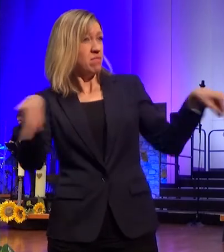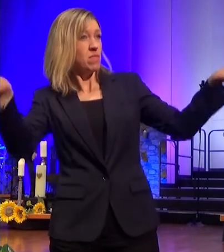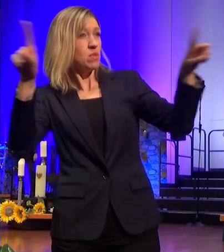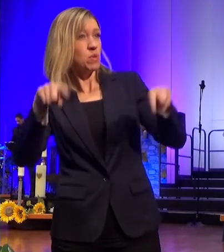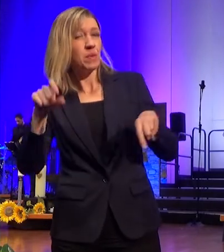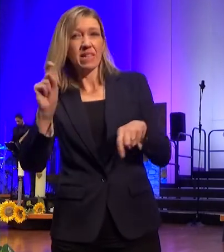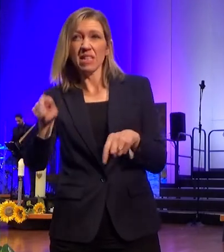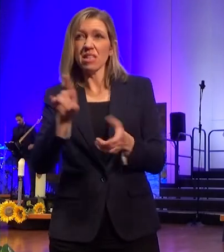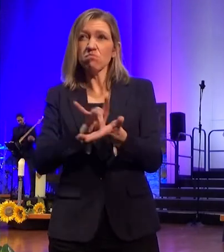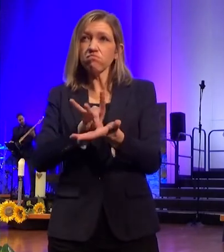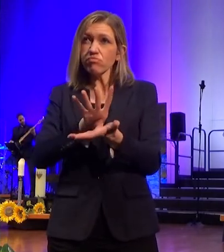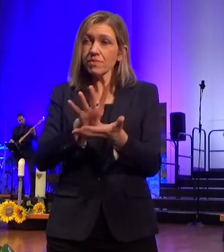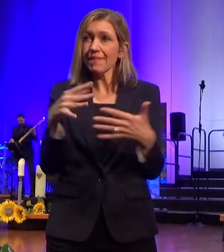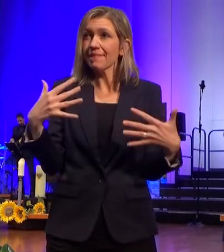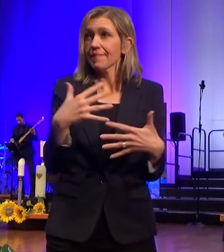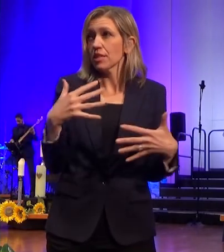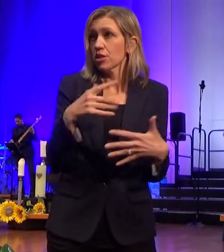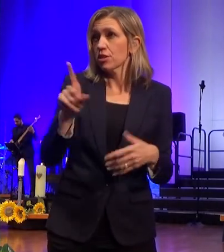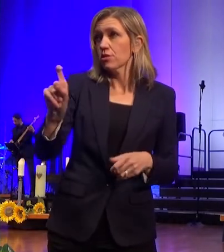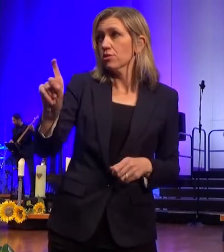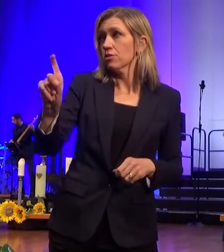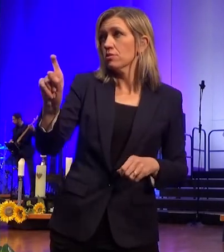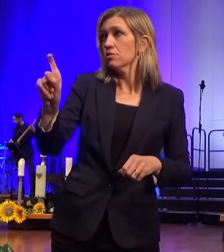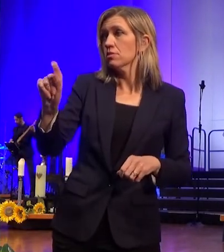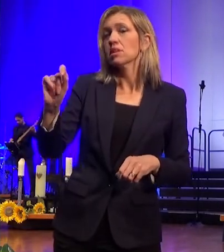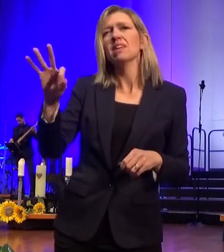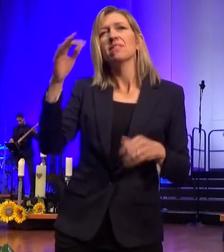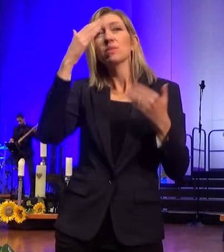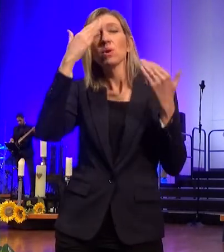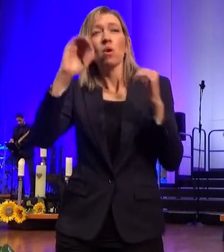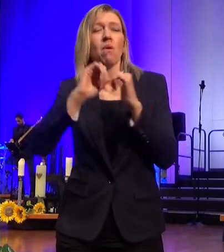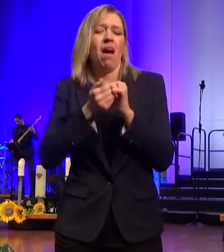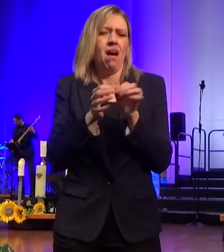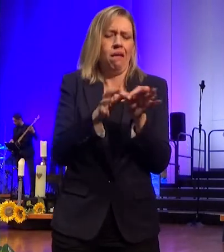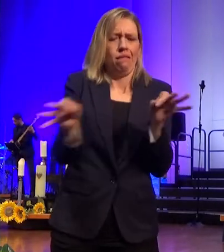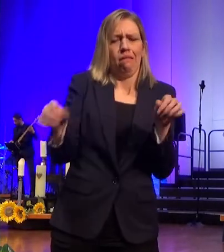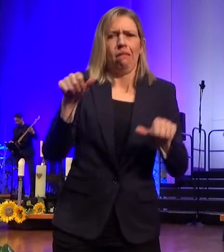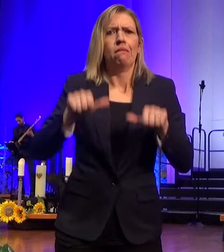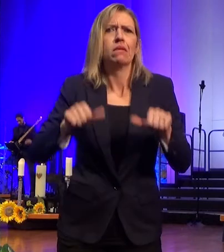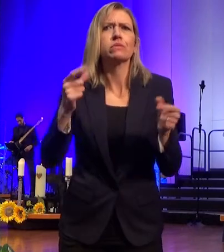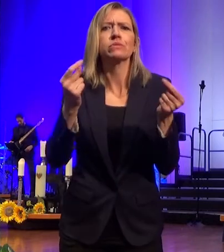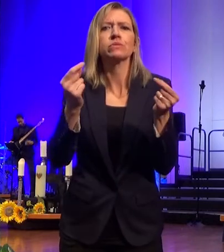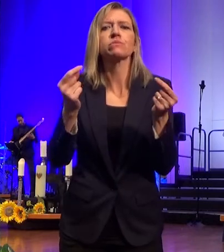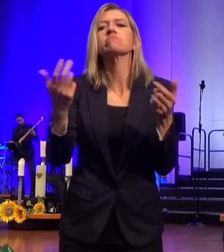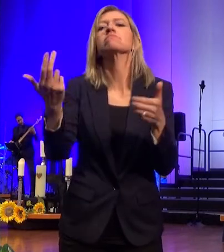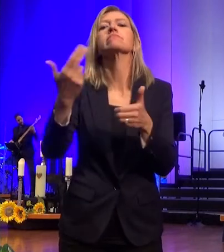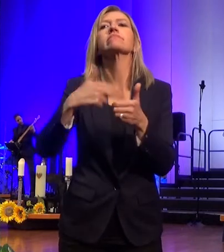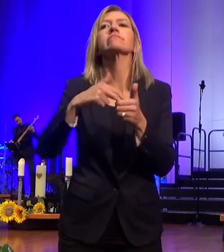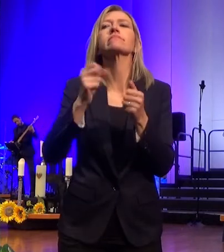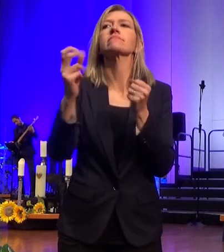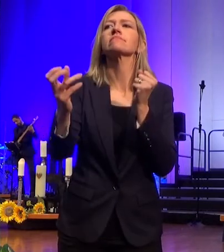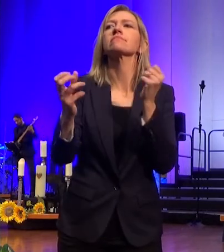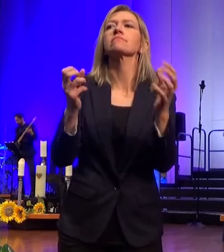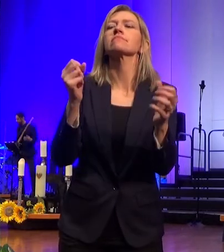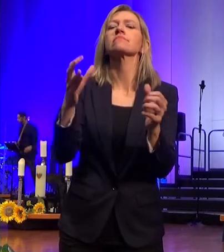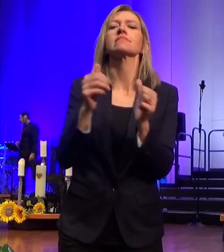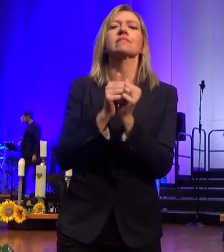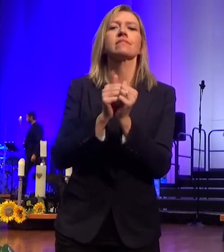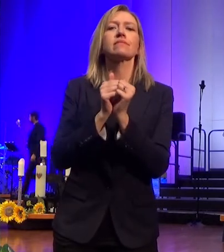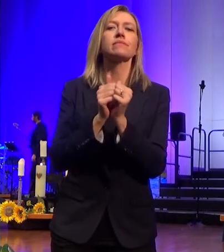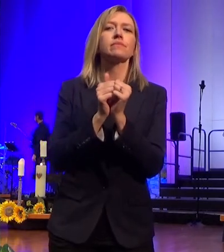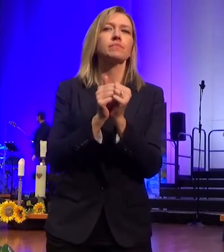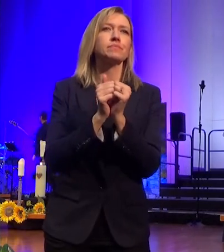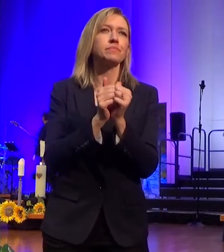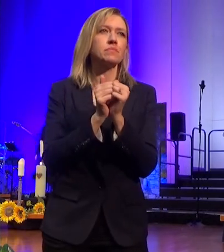Anybody needing fear to leave? If you don't know how to say it, sing along with me.